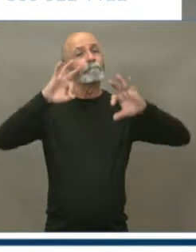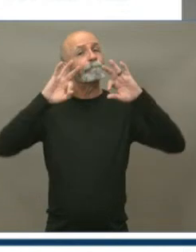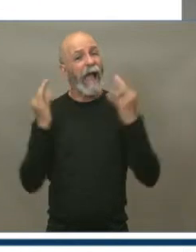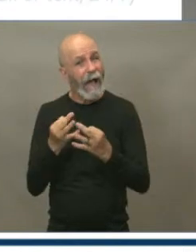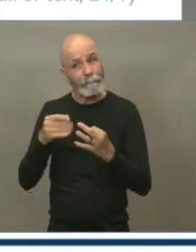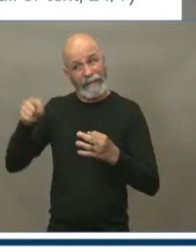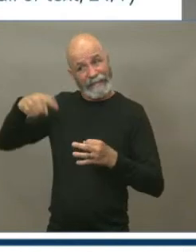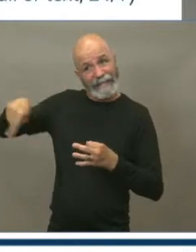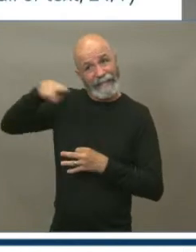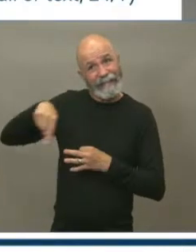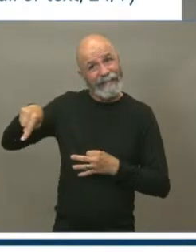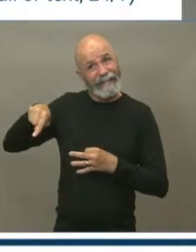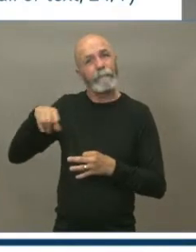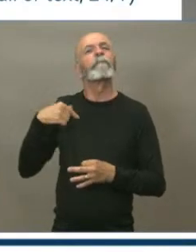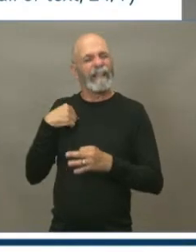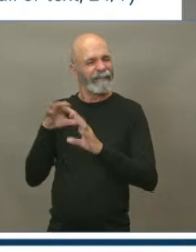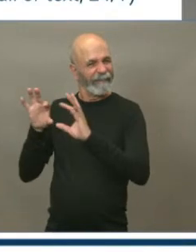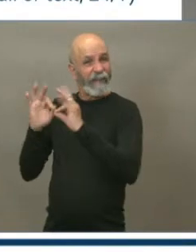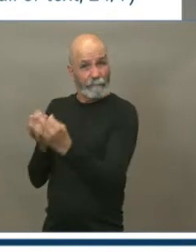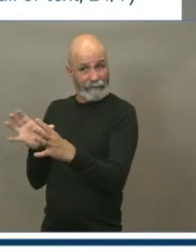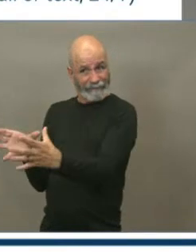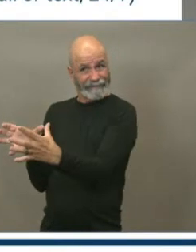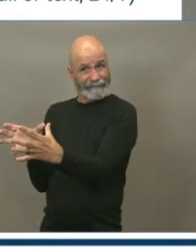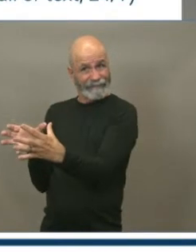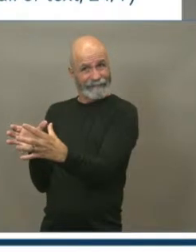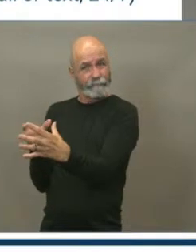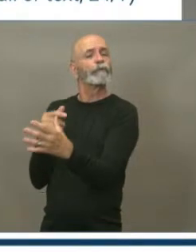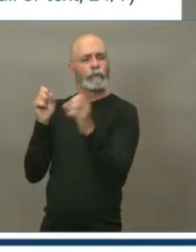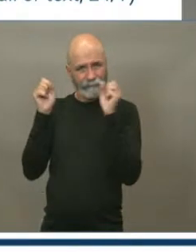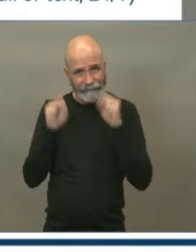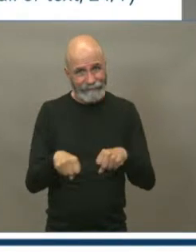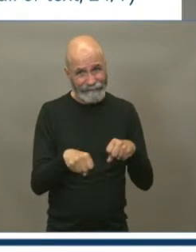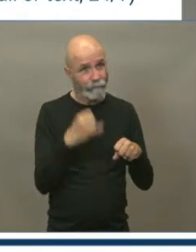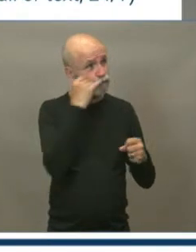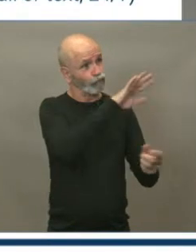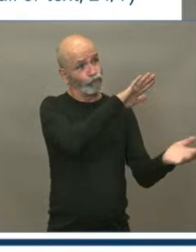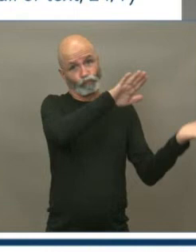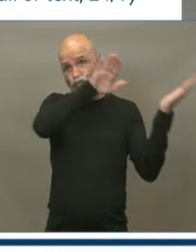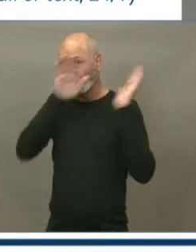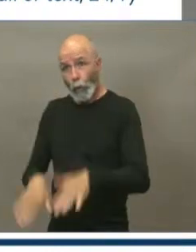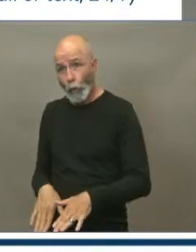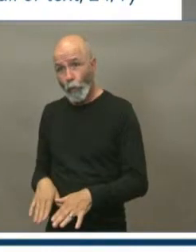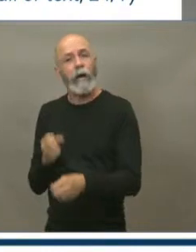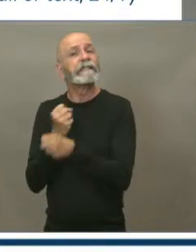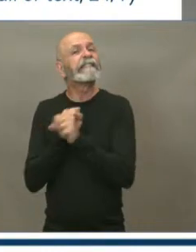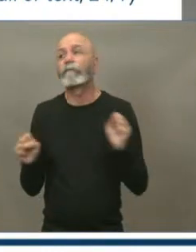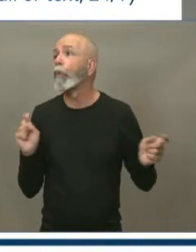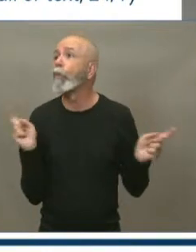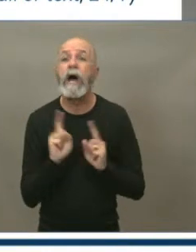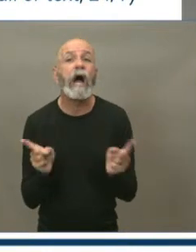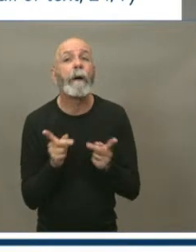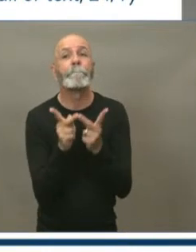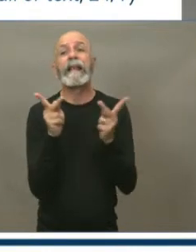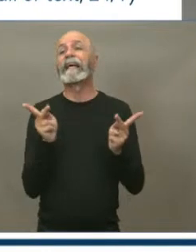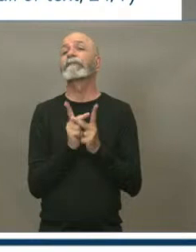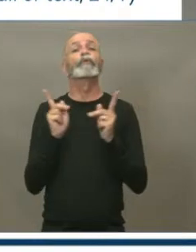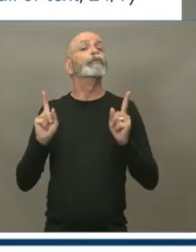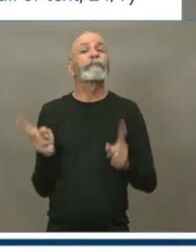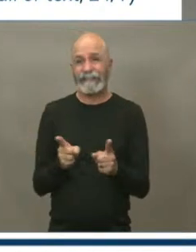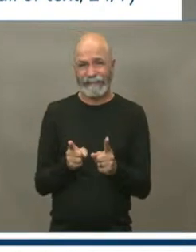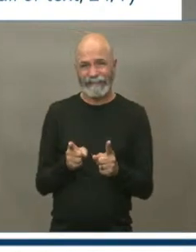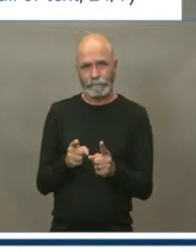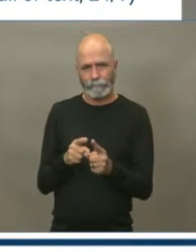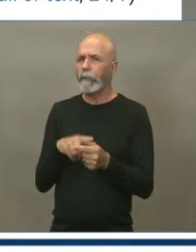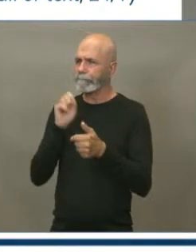work conditions. They still have to do the safe arrival, which we've had in place for a period of time. The application process is